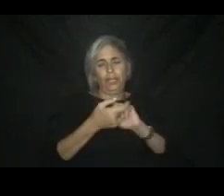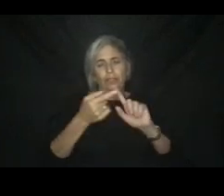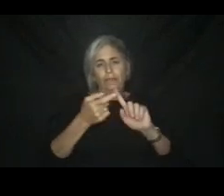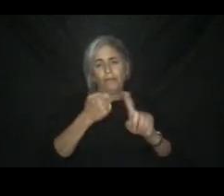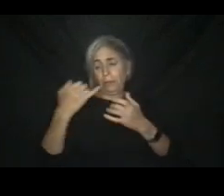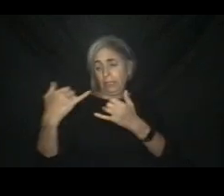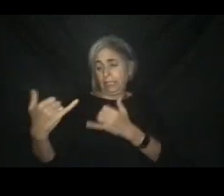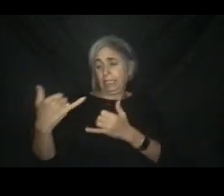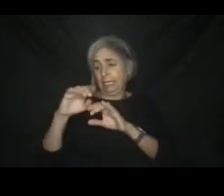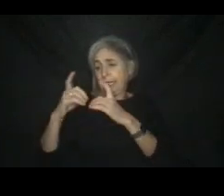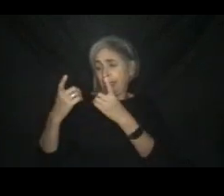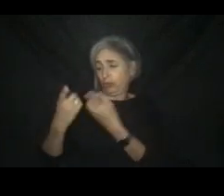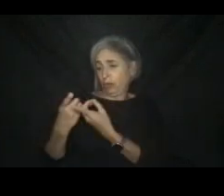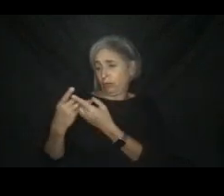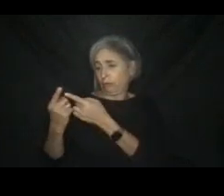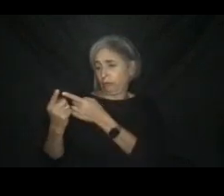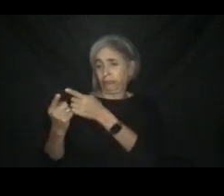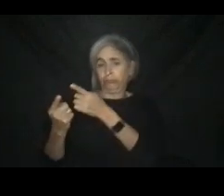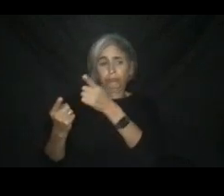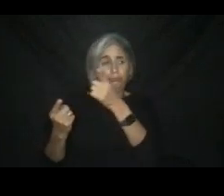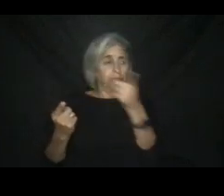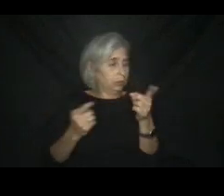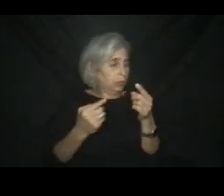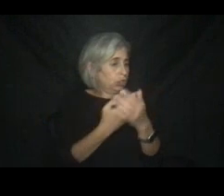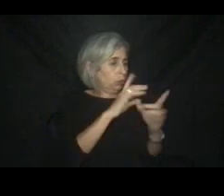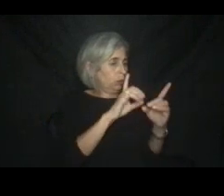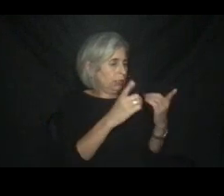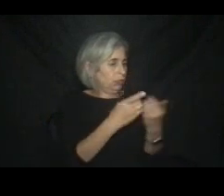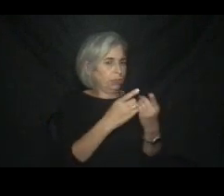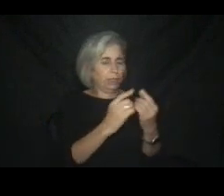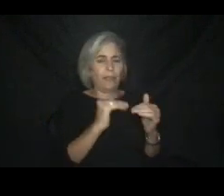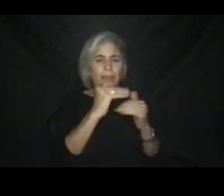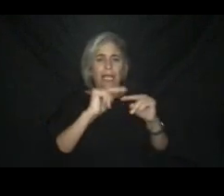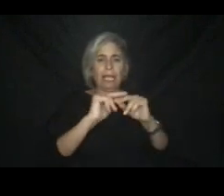existing districts to the new districts. And if you go to the next